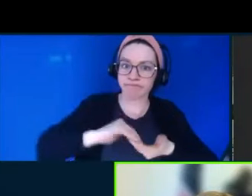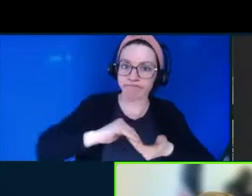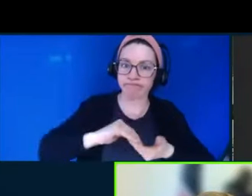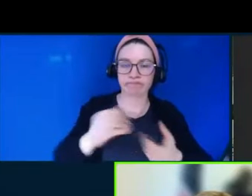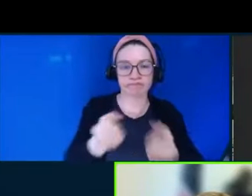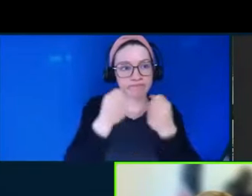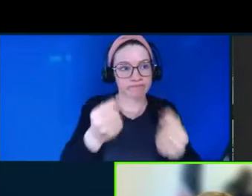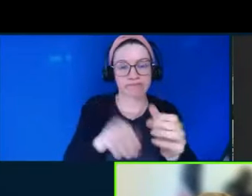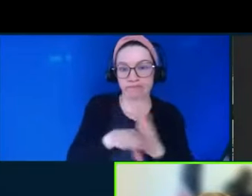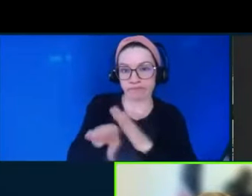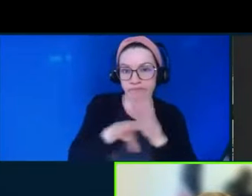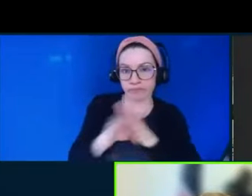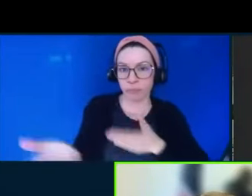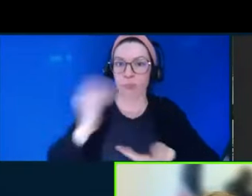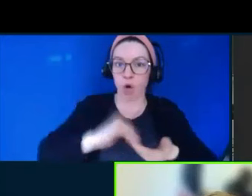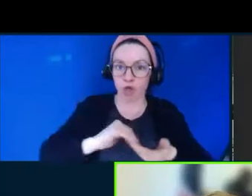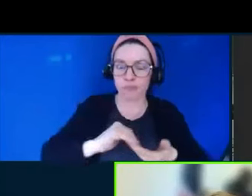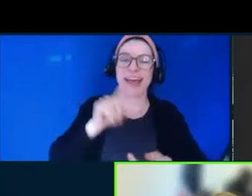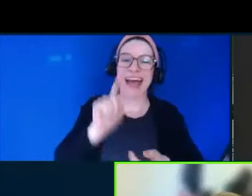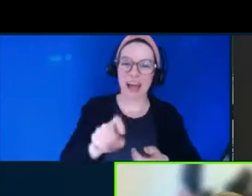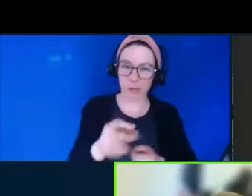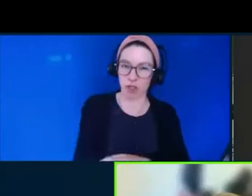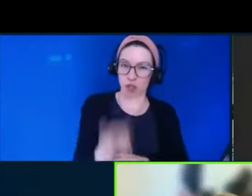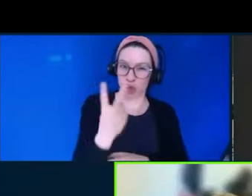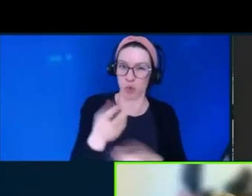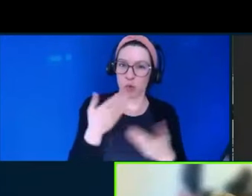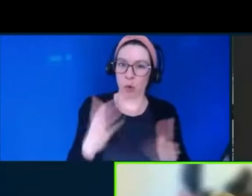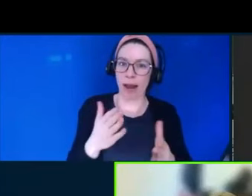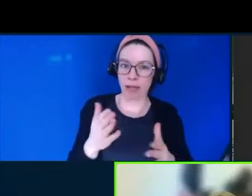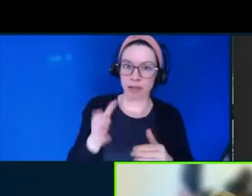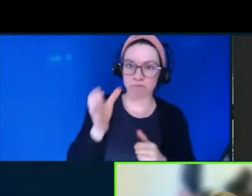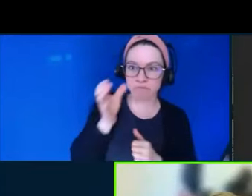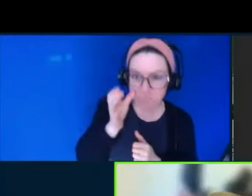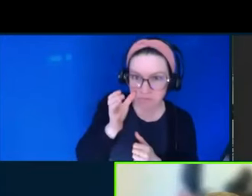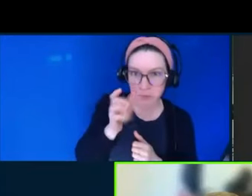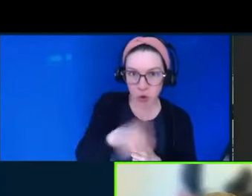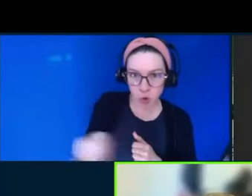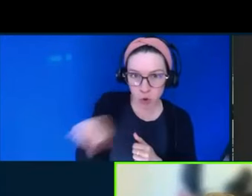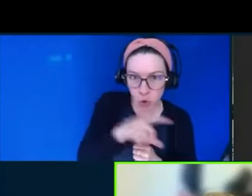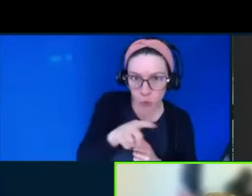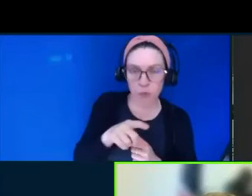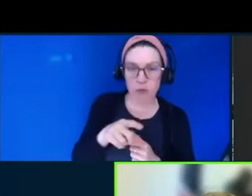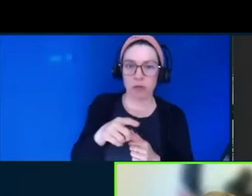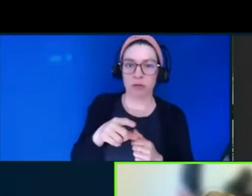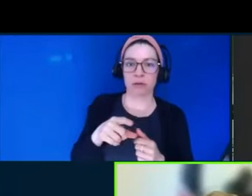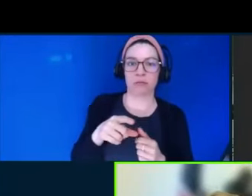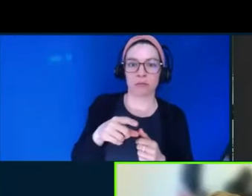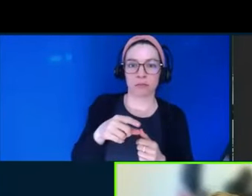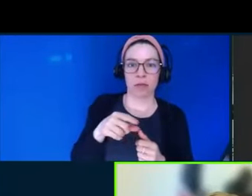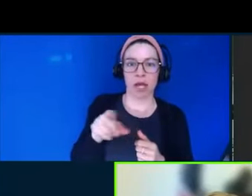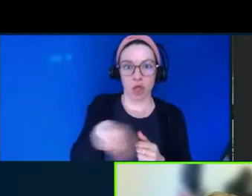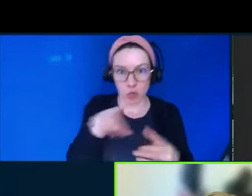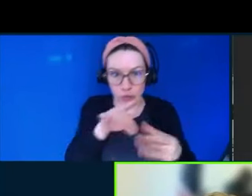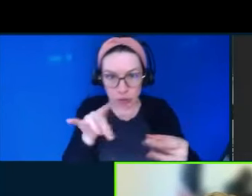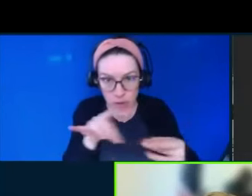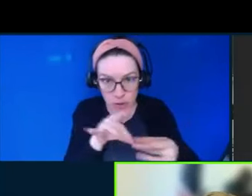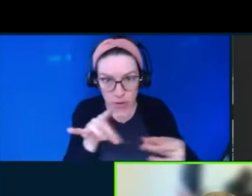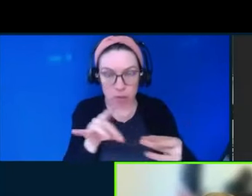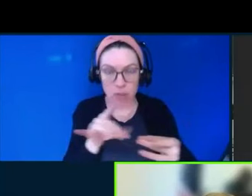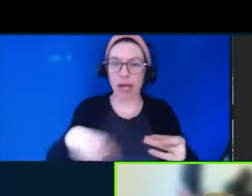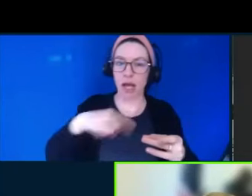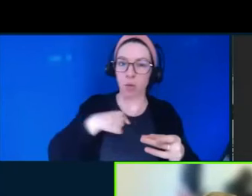you. Partnerships always have to be two-way streets where we listen to you and where we can widen and strengthen our